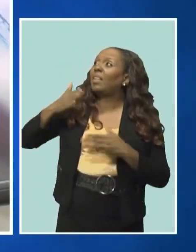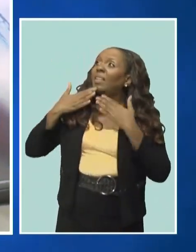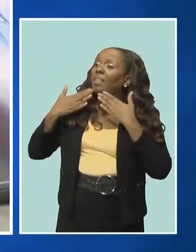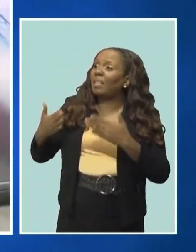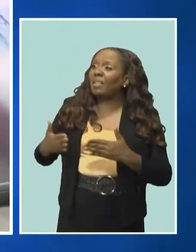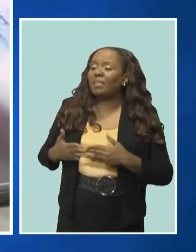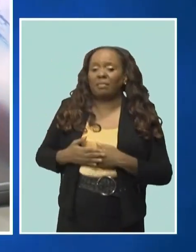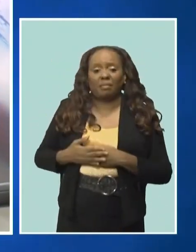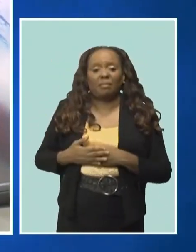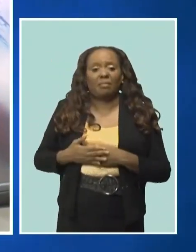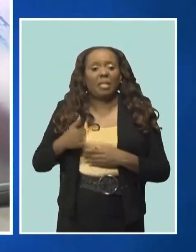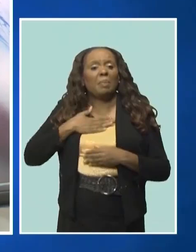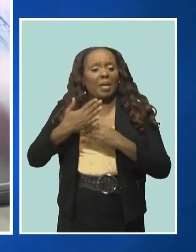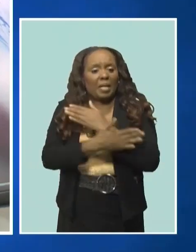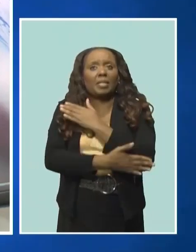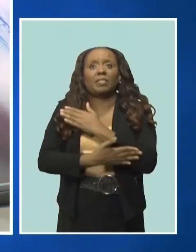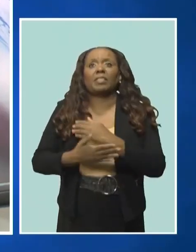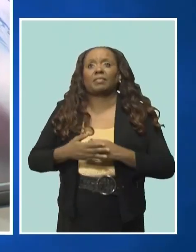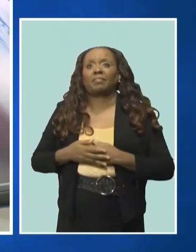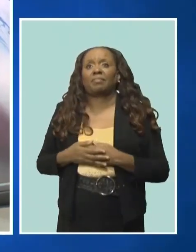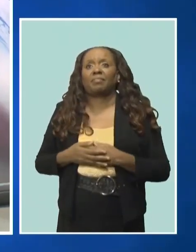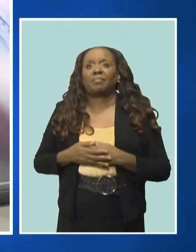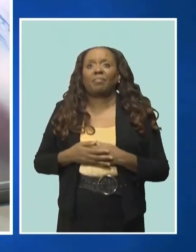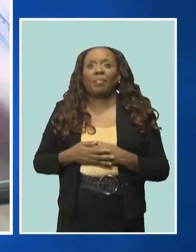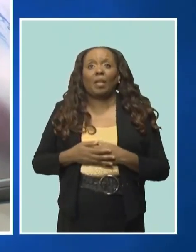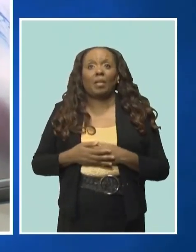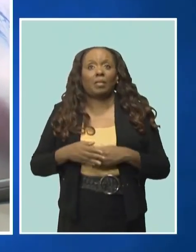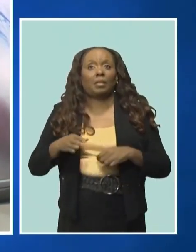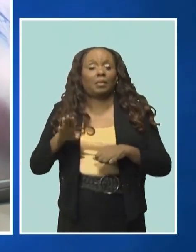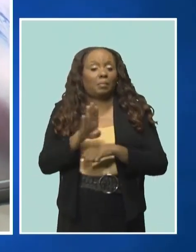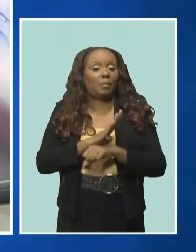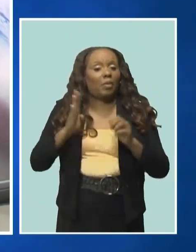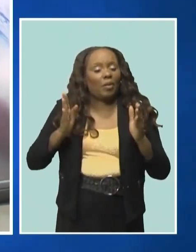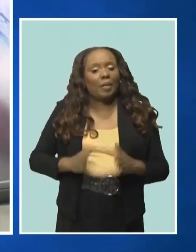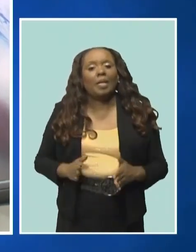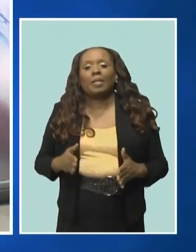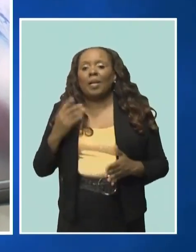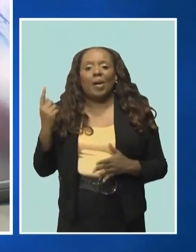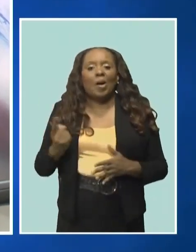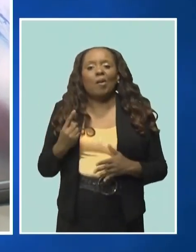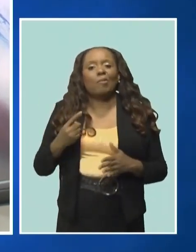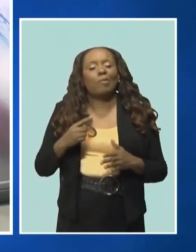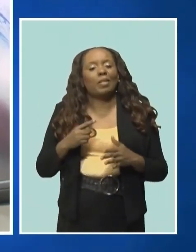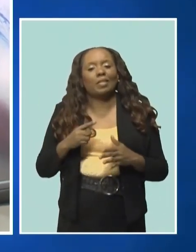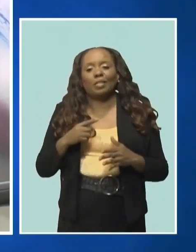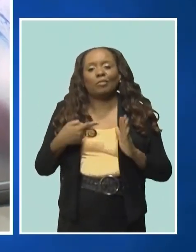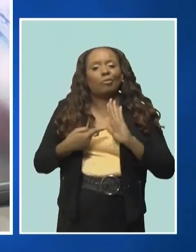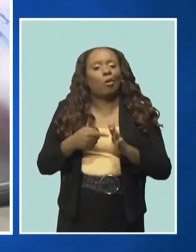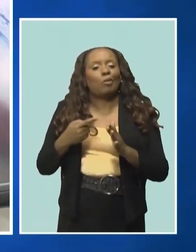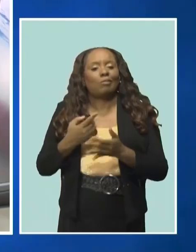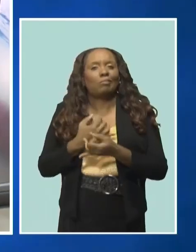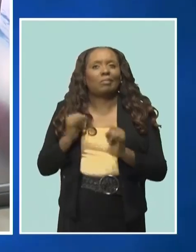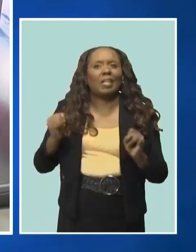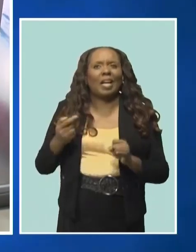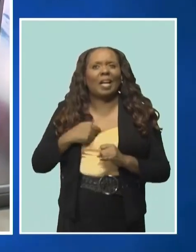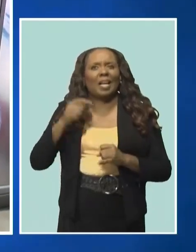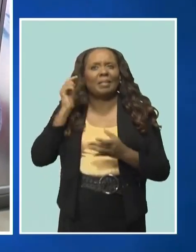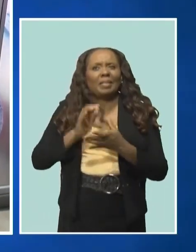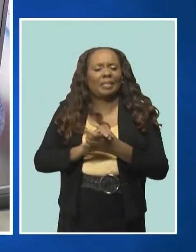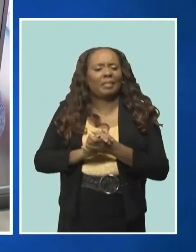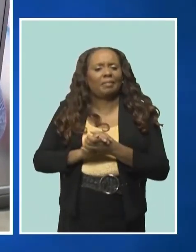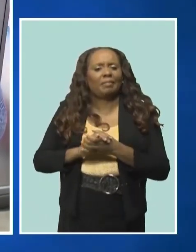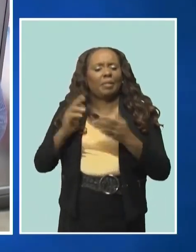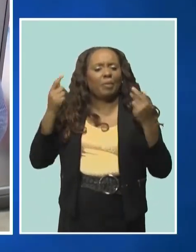Barbadians are very patriotic persons. So Republic Bank asked her to call. The Prime Minister spoke on, I believe it was Thursday. She spoke